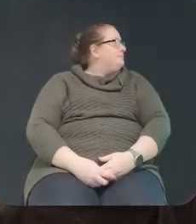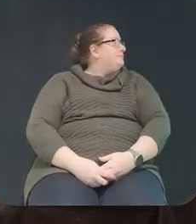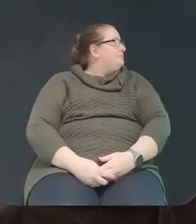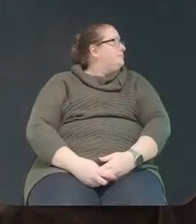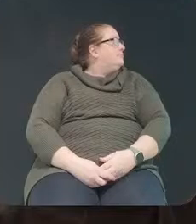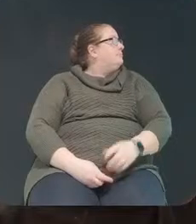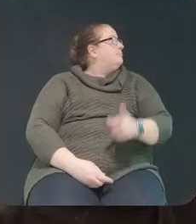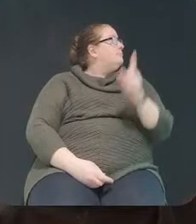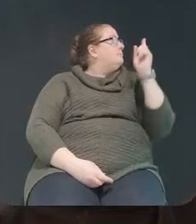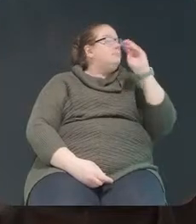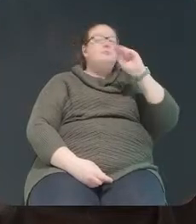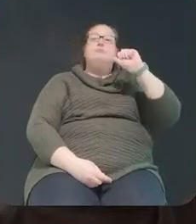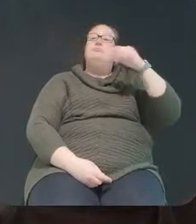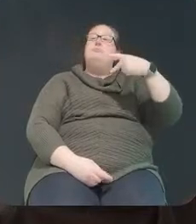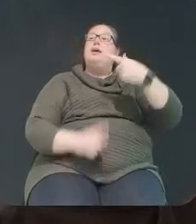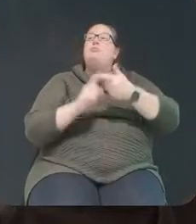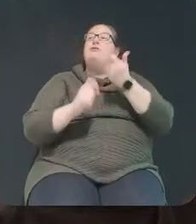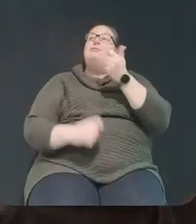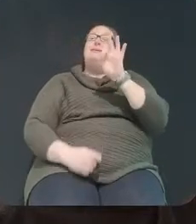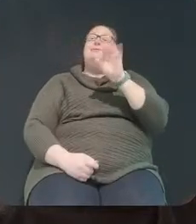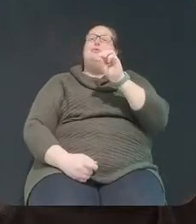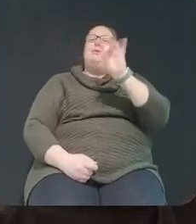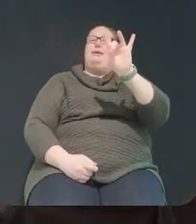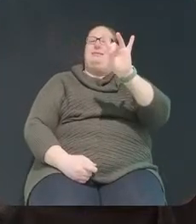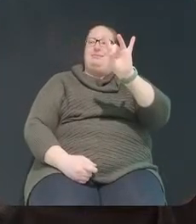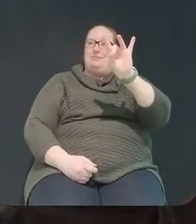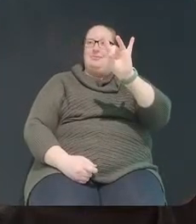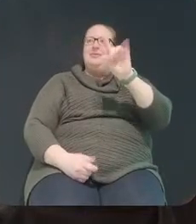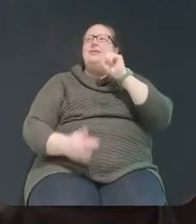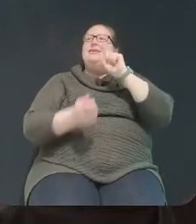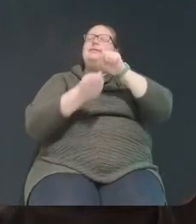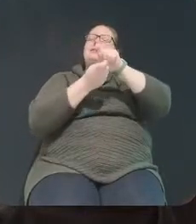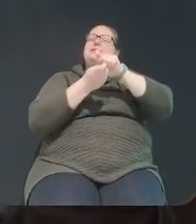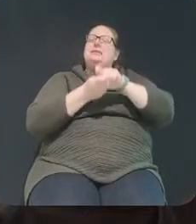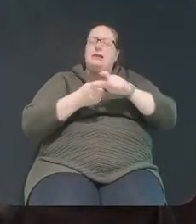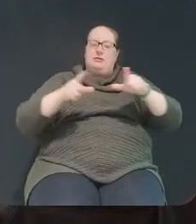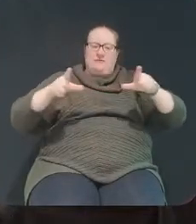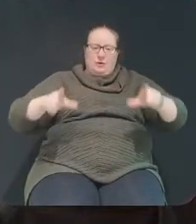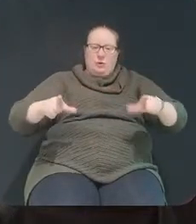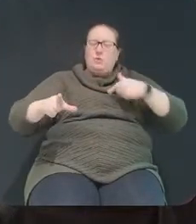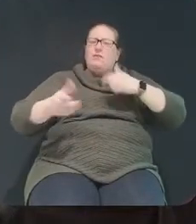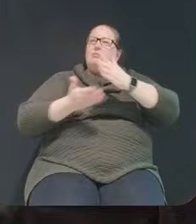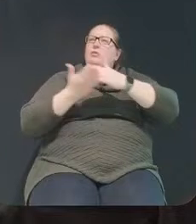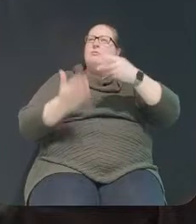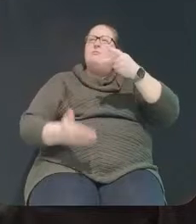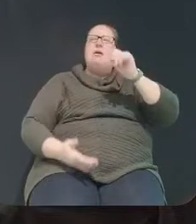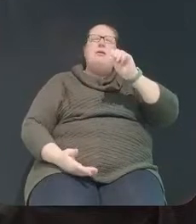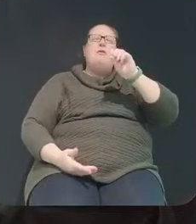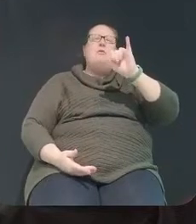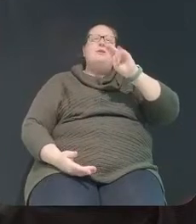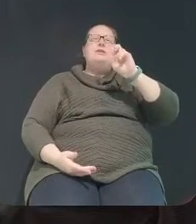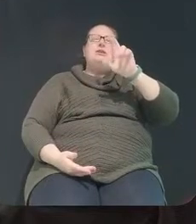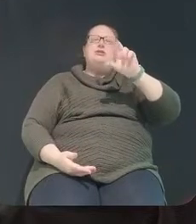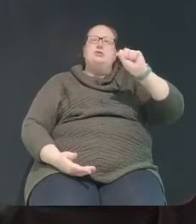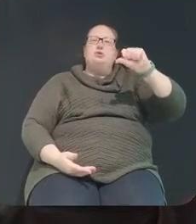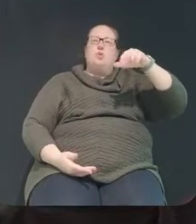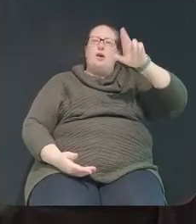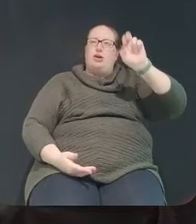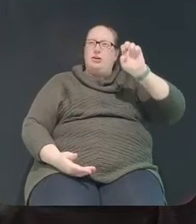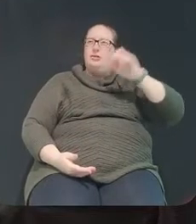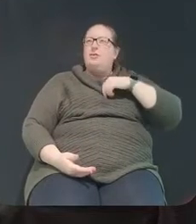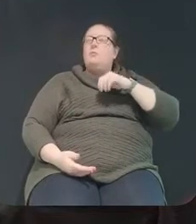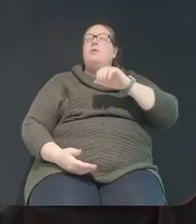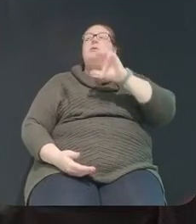The map seen here is from 1908. It's a detailed view of a portion of Pioneer Square where City Hall and the King